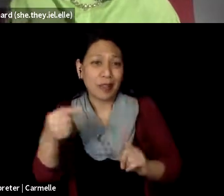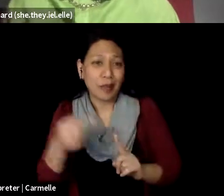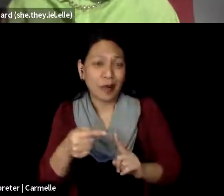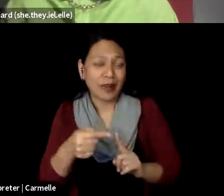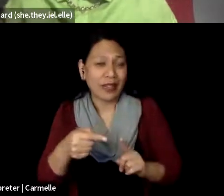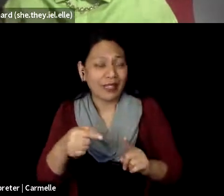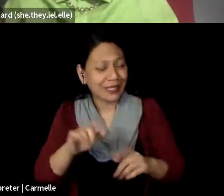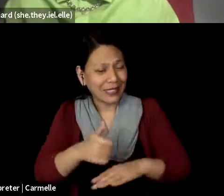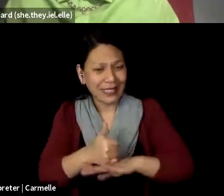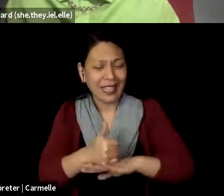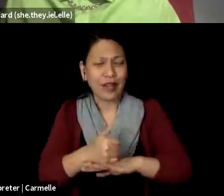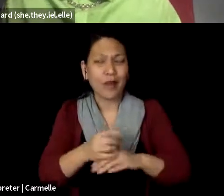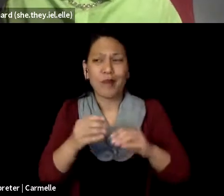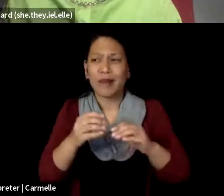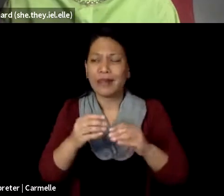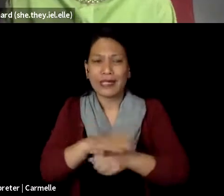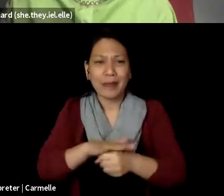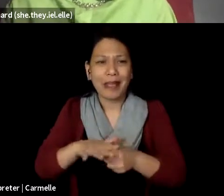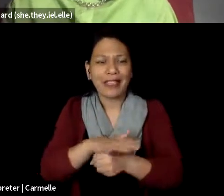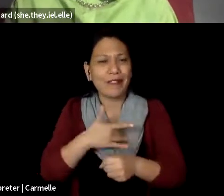again, Yolanda, like you talk about